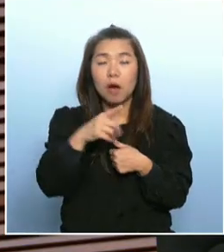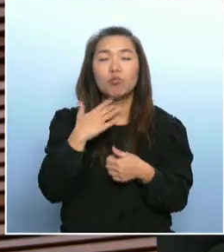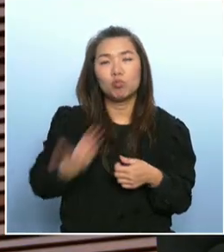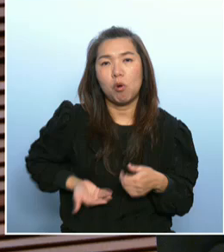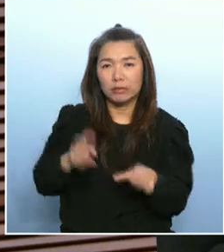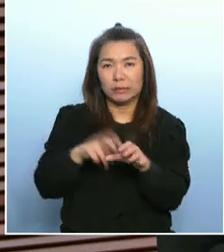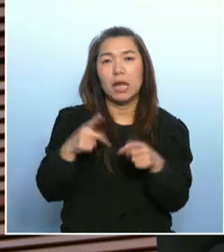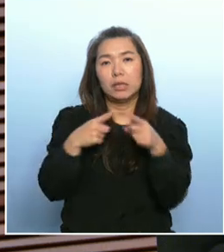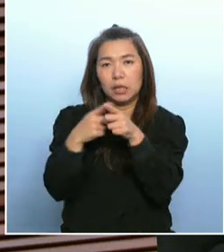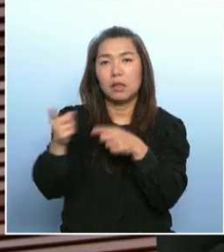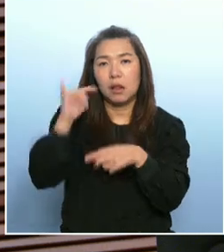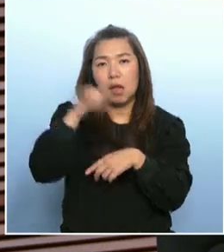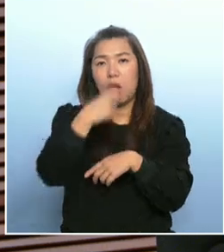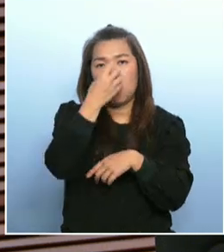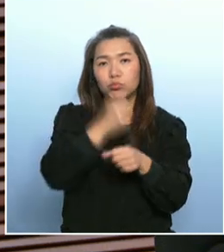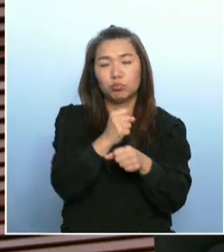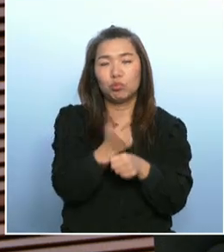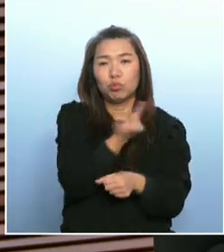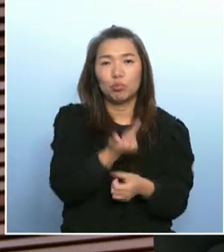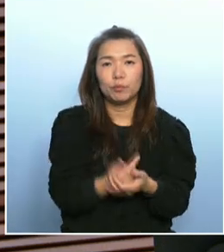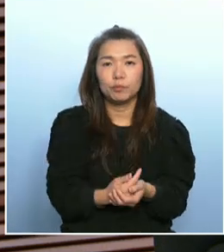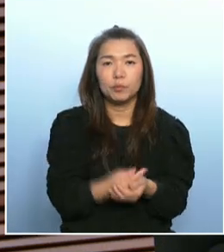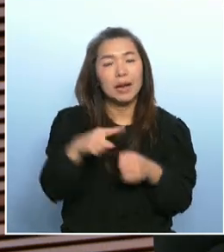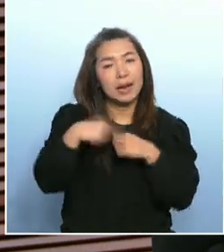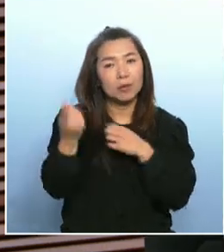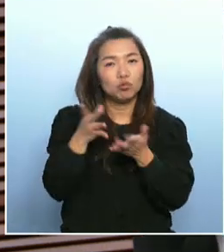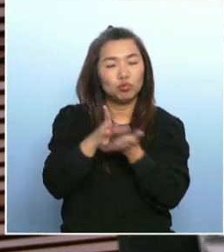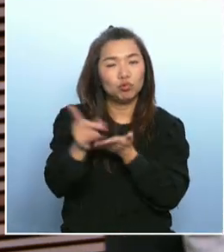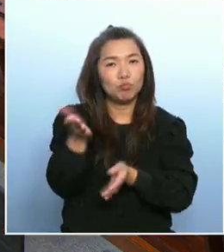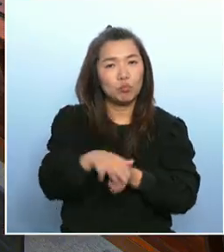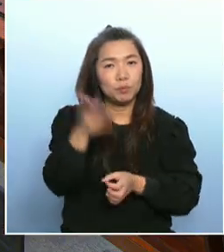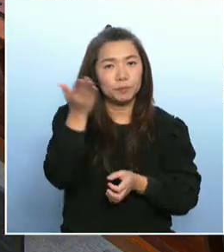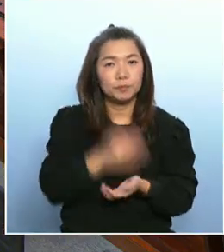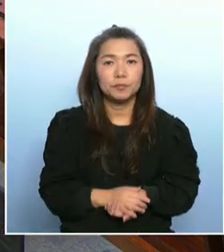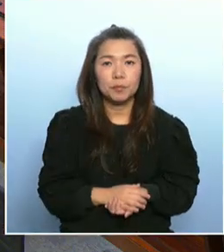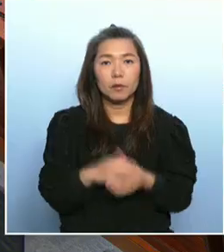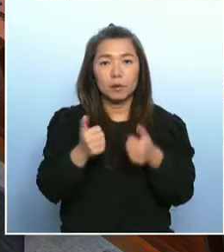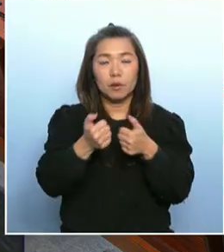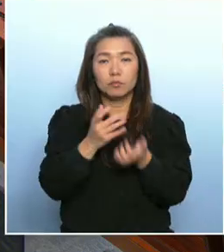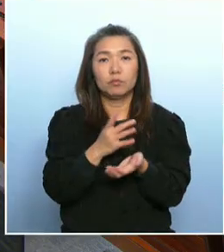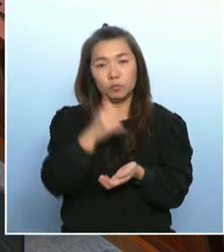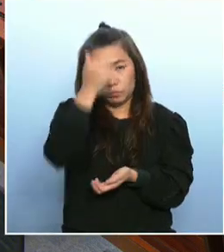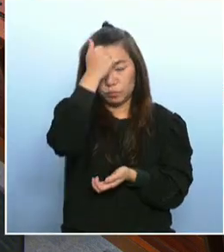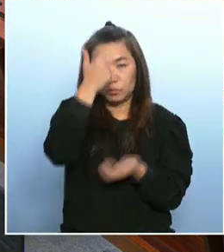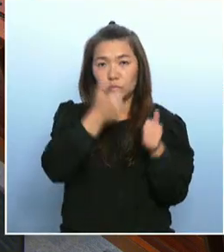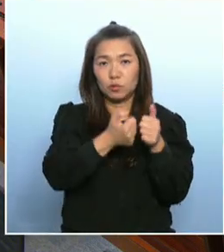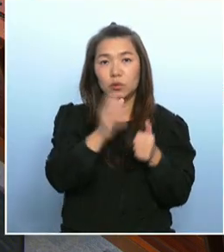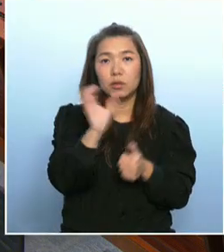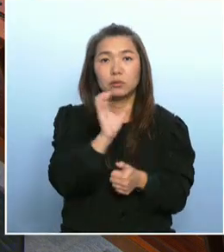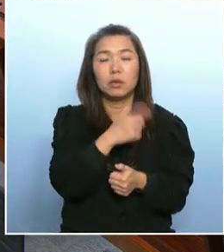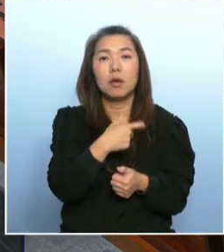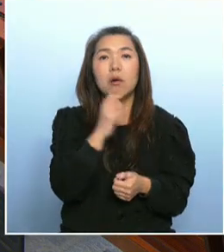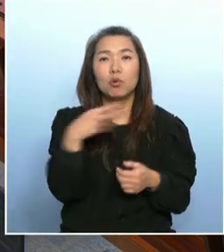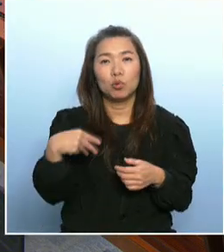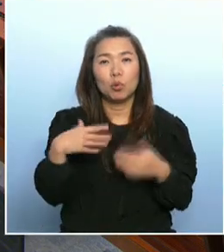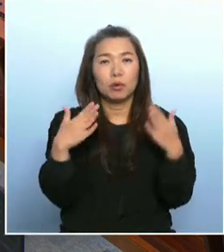members. The source of workers mostly is from Guangxi. I will ask the commissioner to supplement. Thank you, Madam Chair.